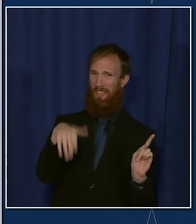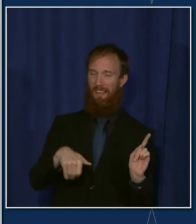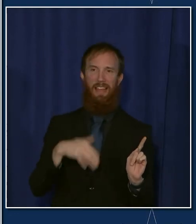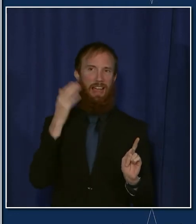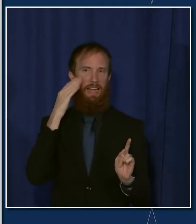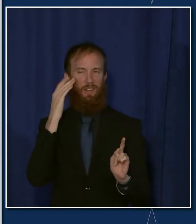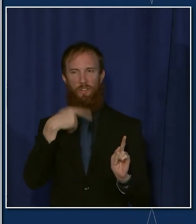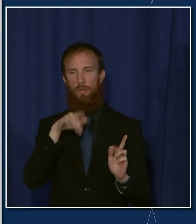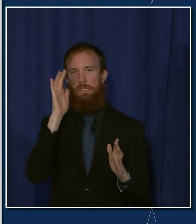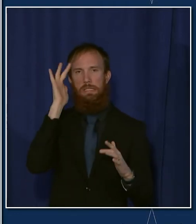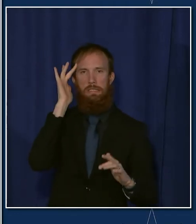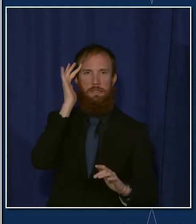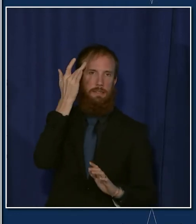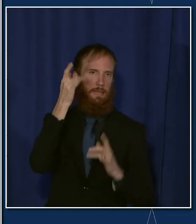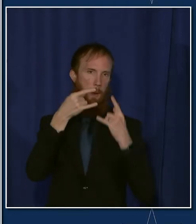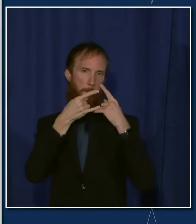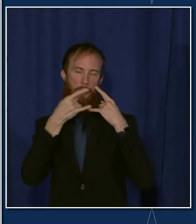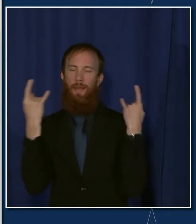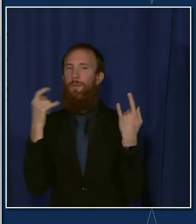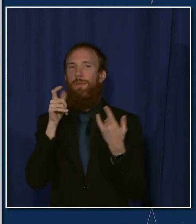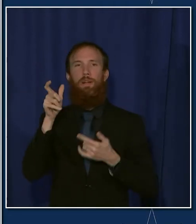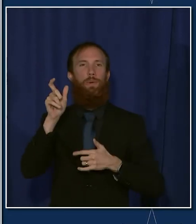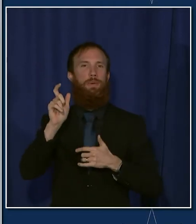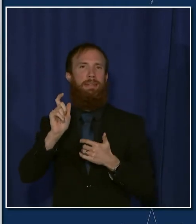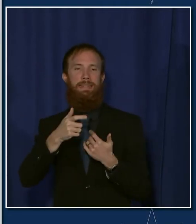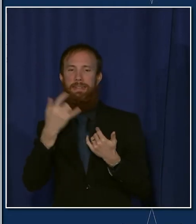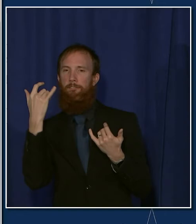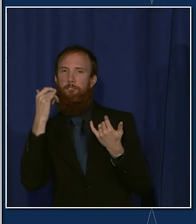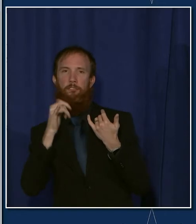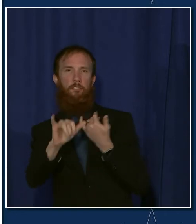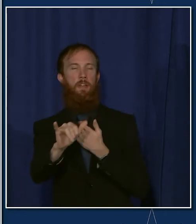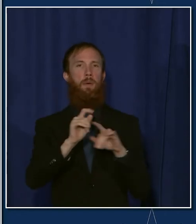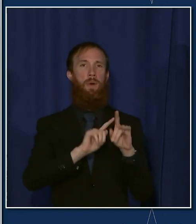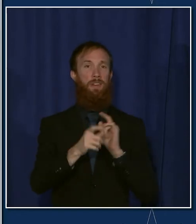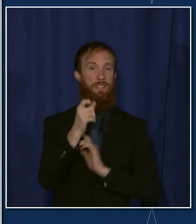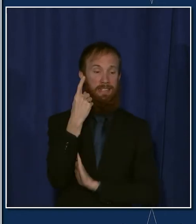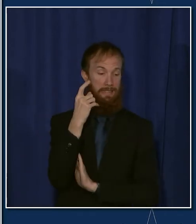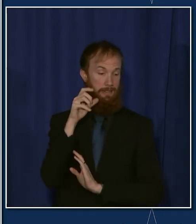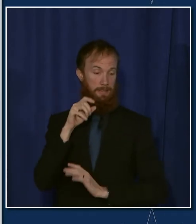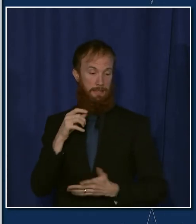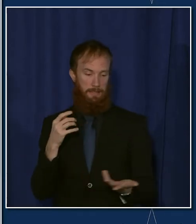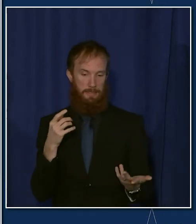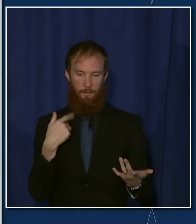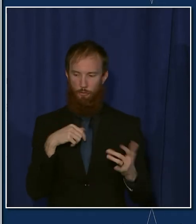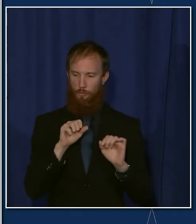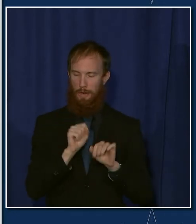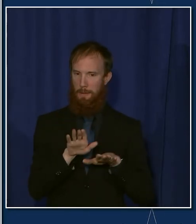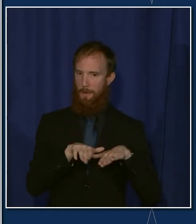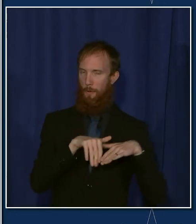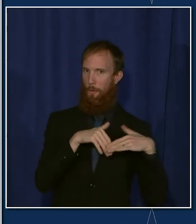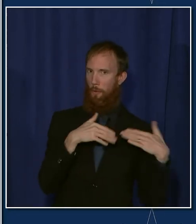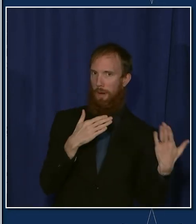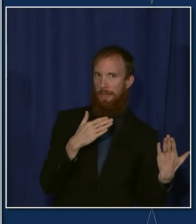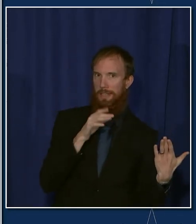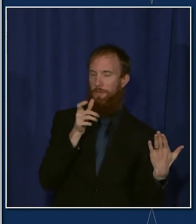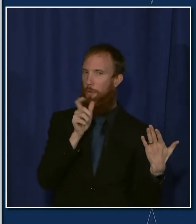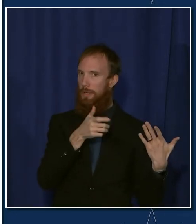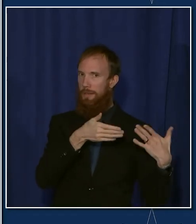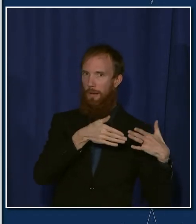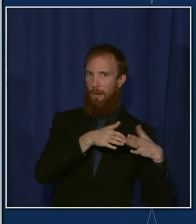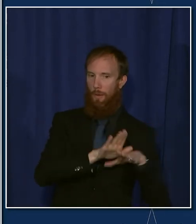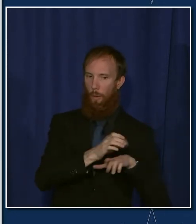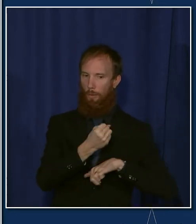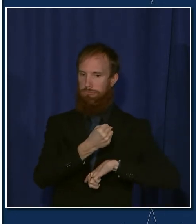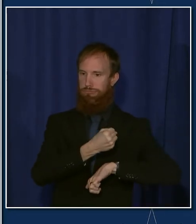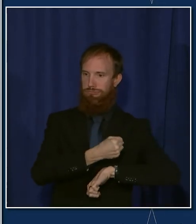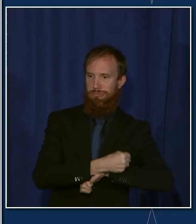tired of masks. They're not going to be here forever, but if they are the difference between us being able to stay open and to,